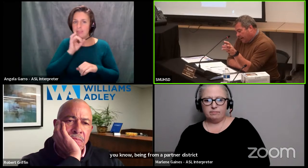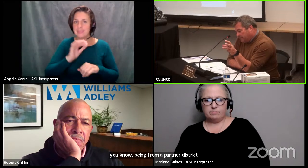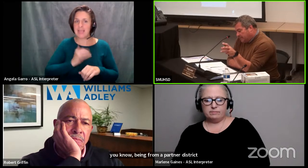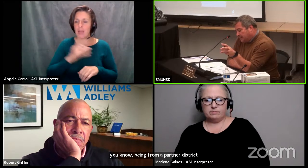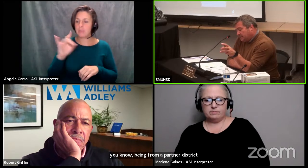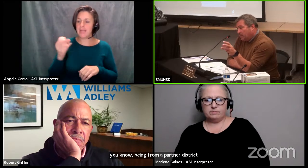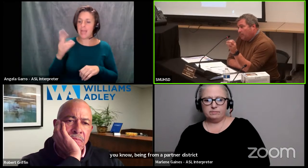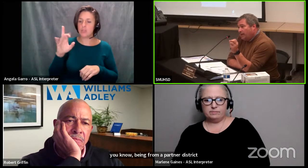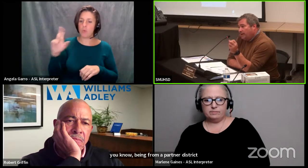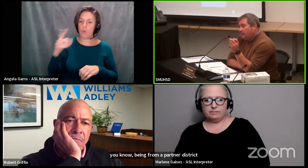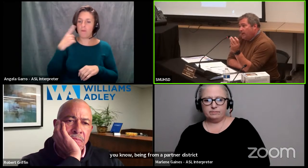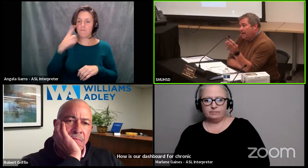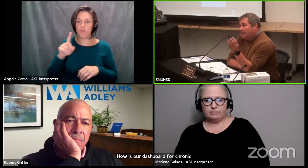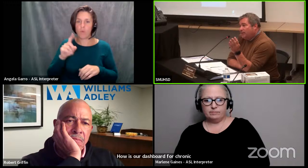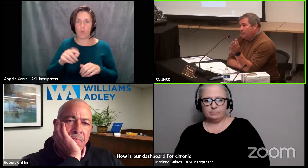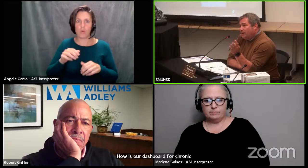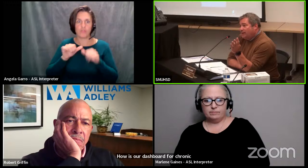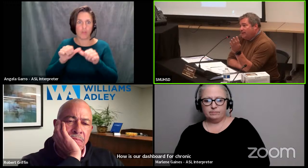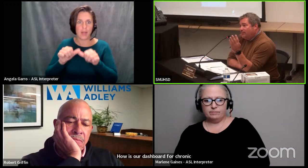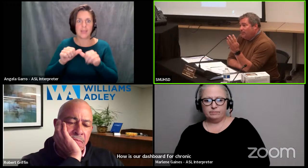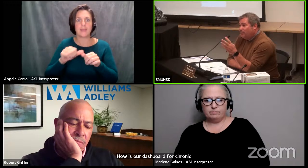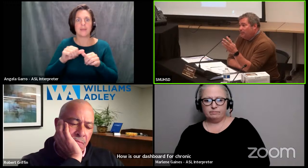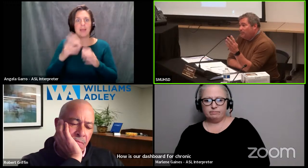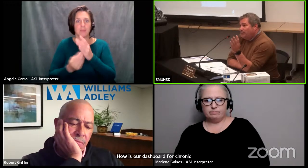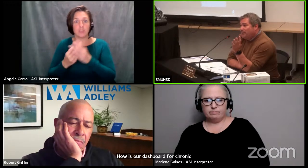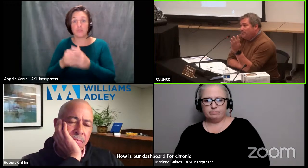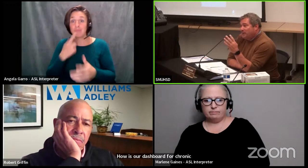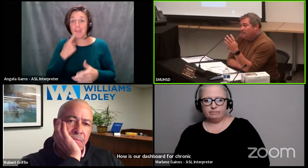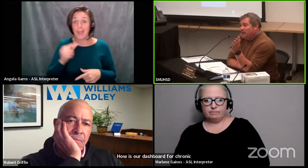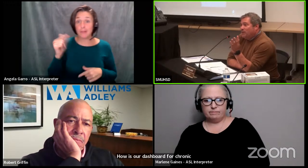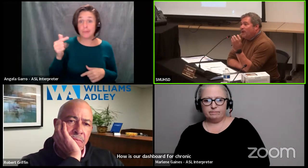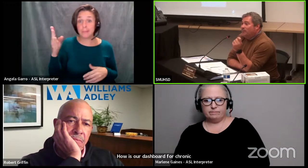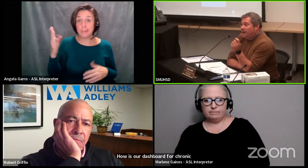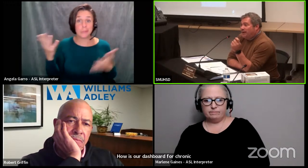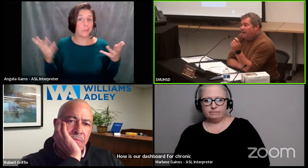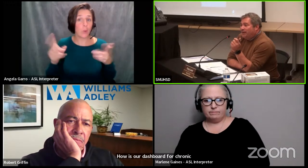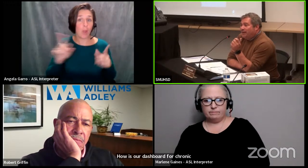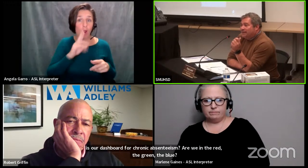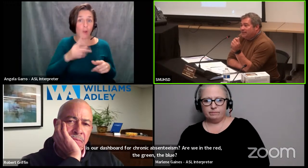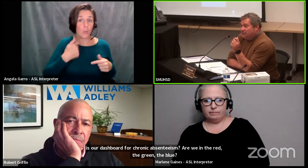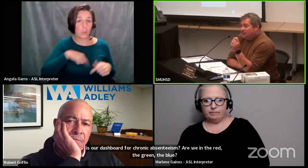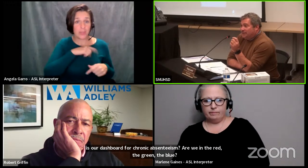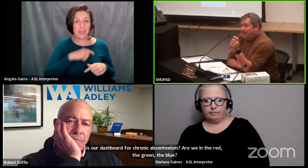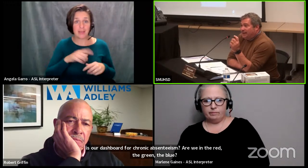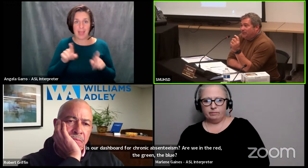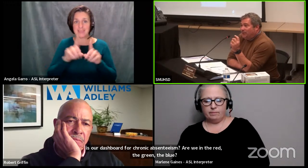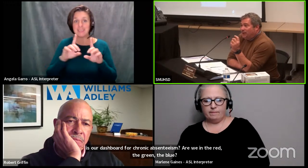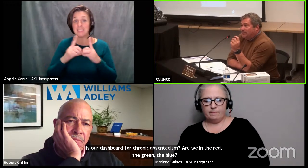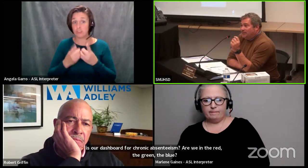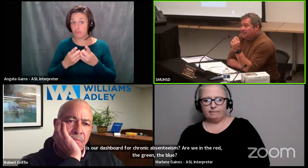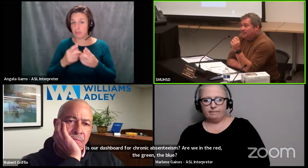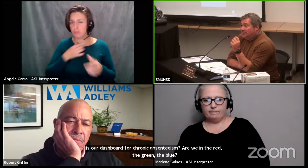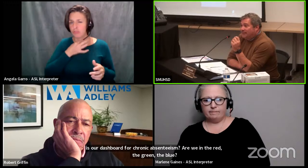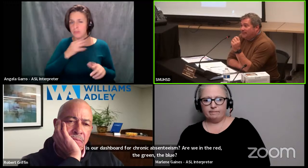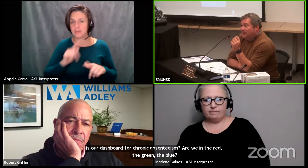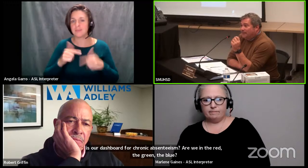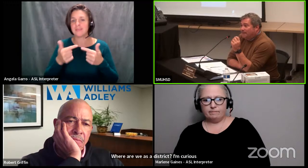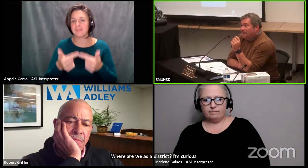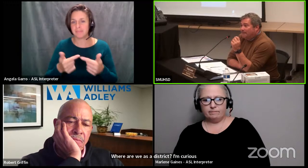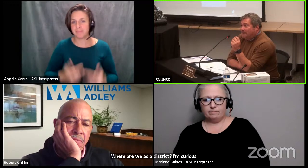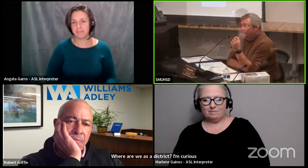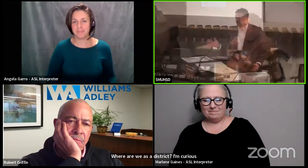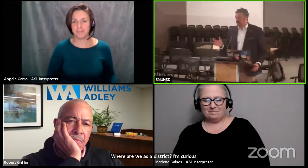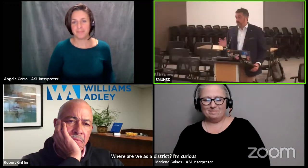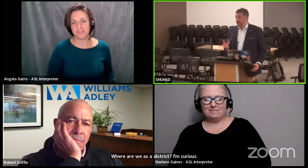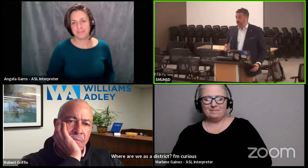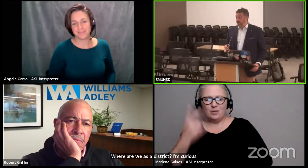chronic absenteeism? Are we in the red, the green, the blue? Where are we as a district? I'm curious.